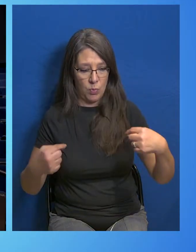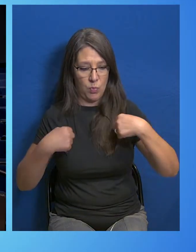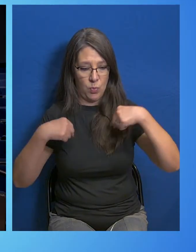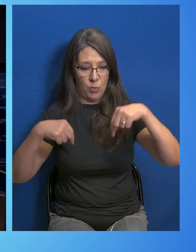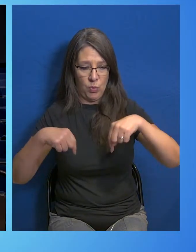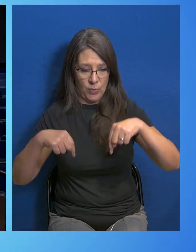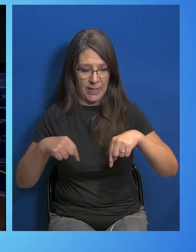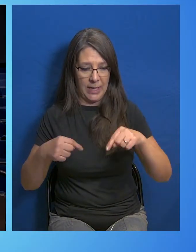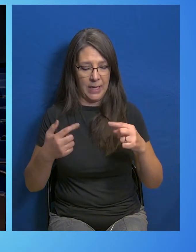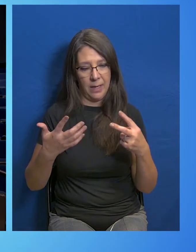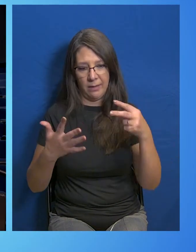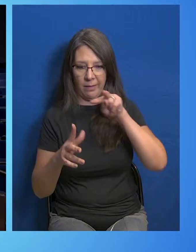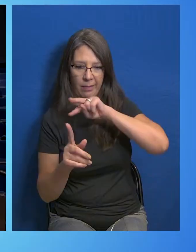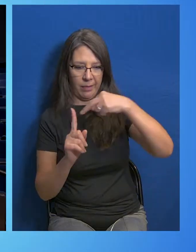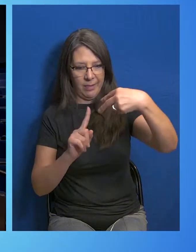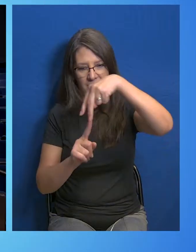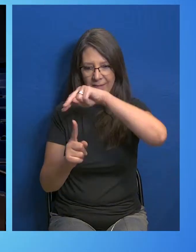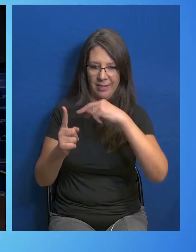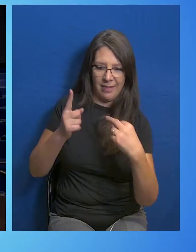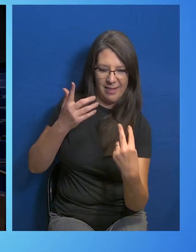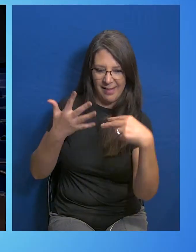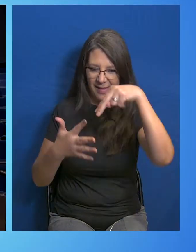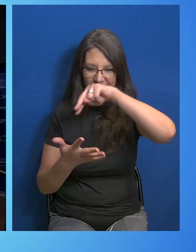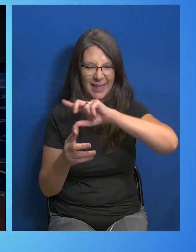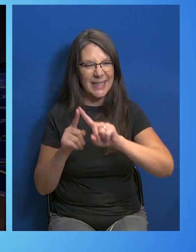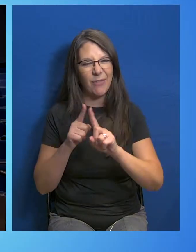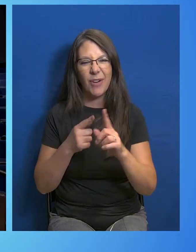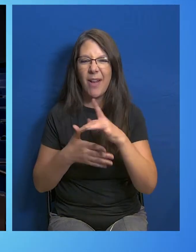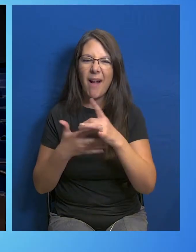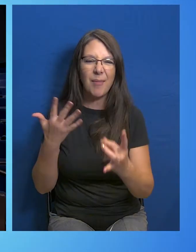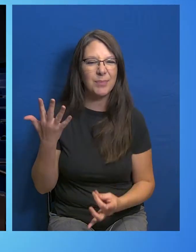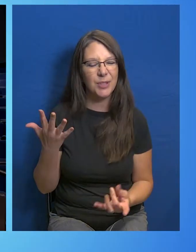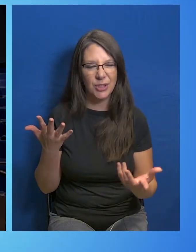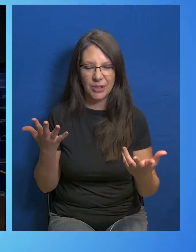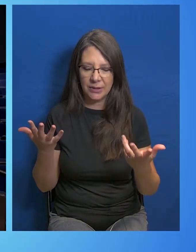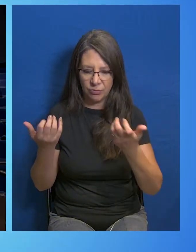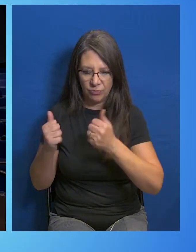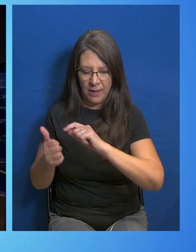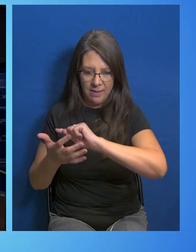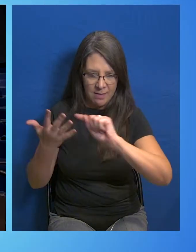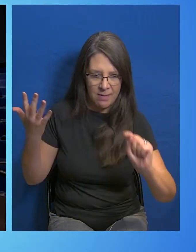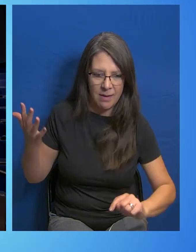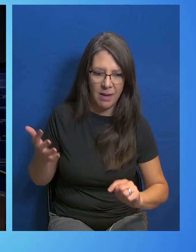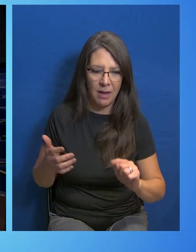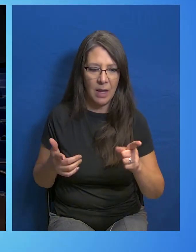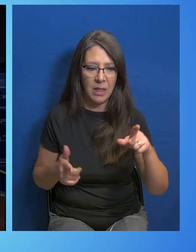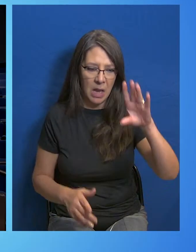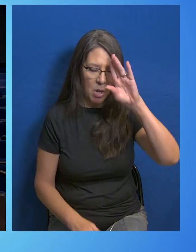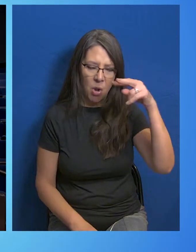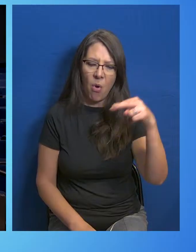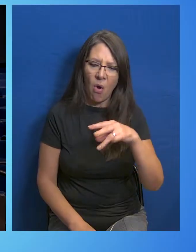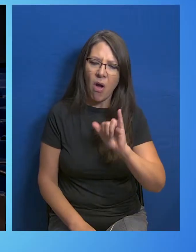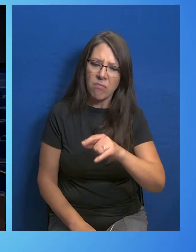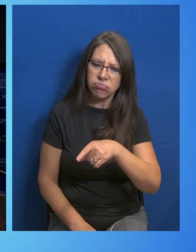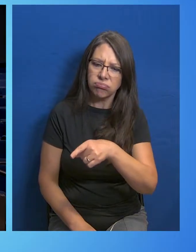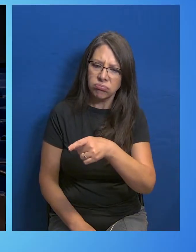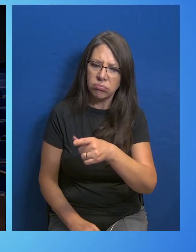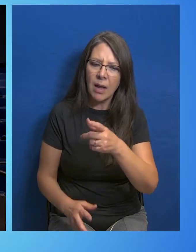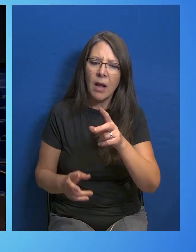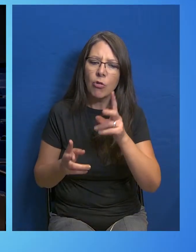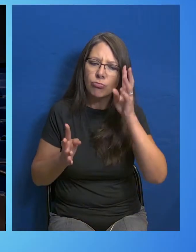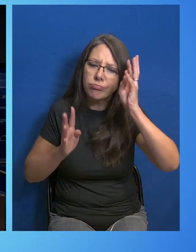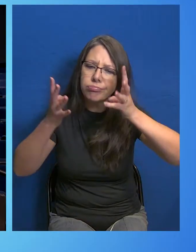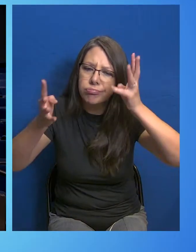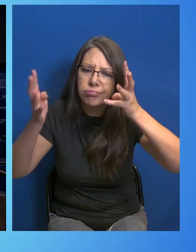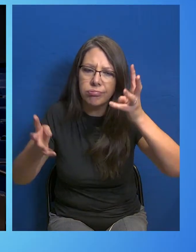options and we are not afraid to try to be creative, to try to think outside the